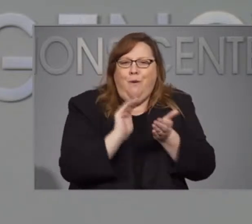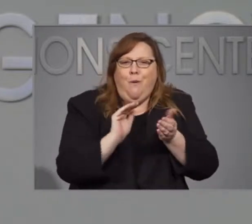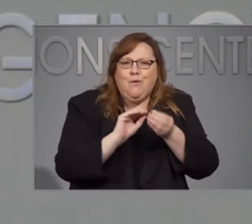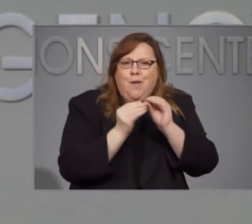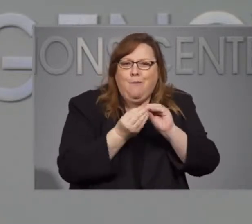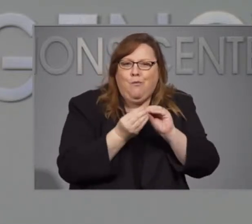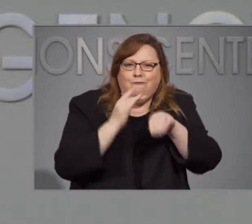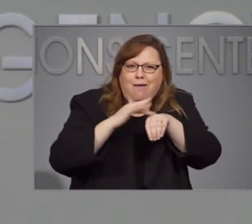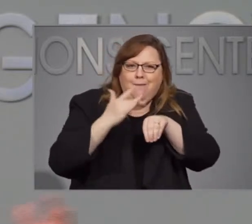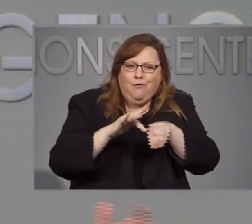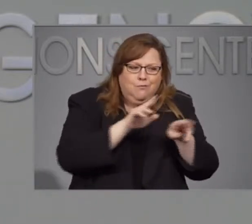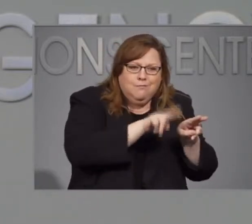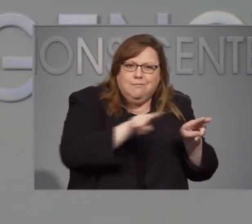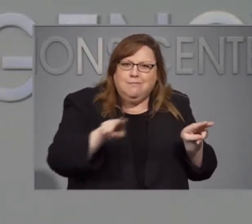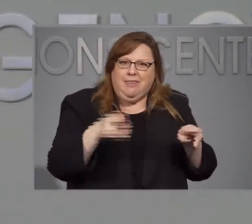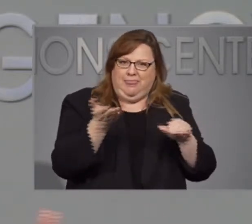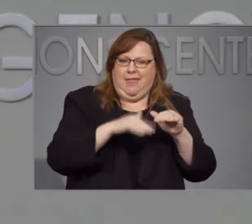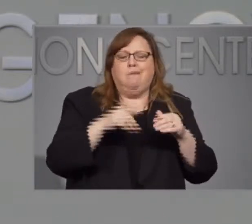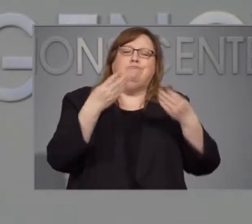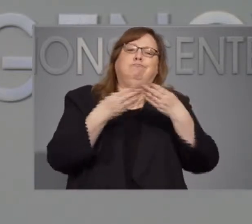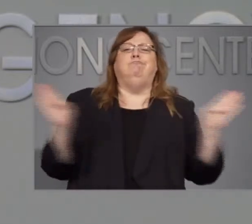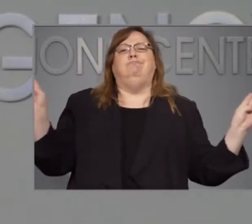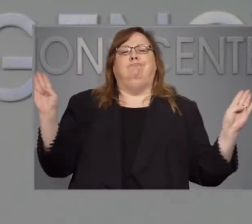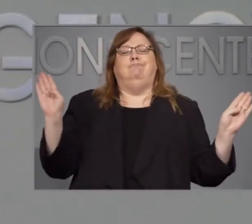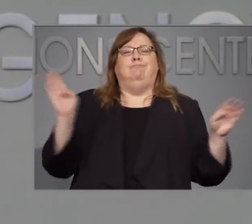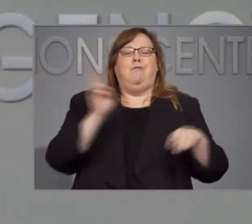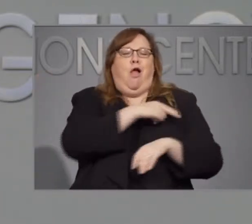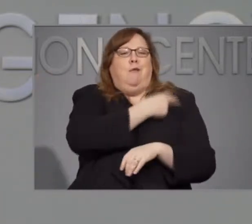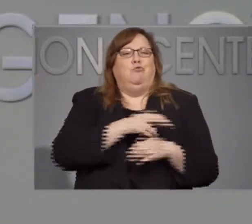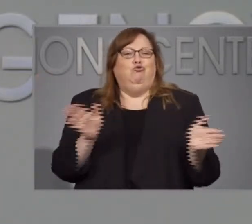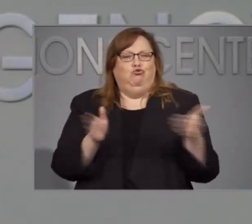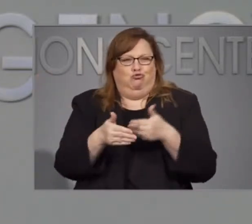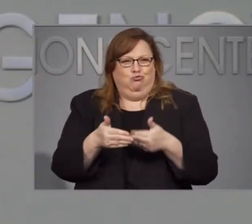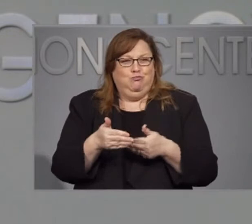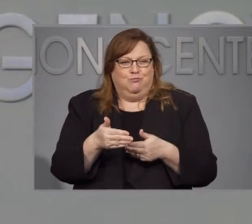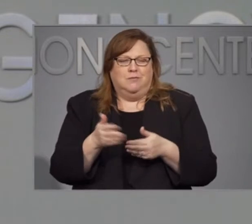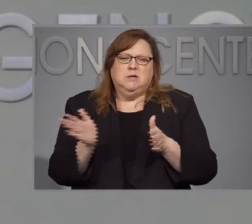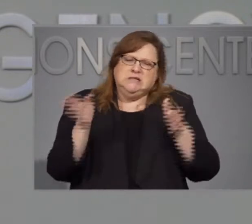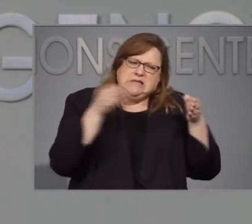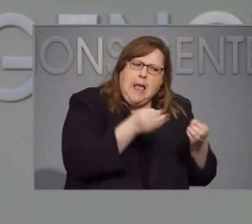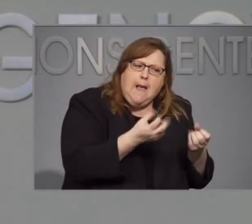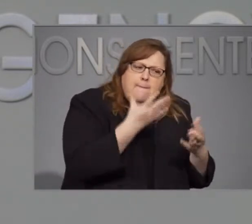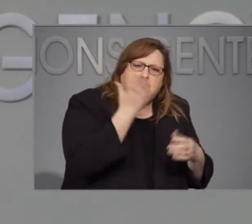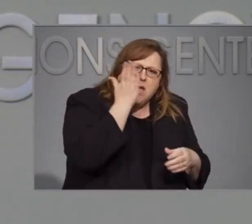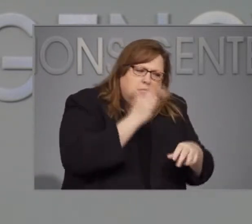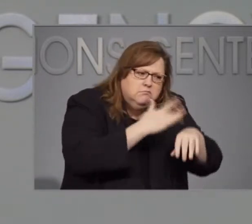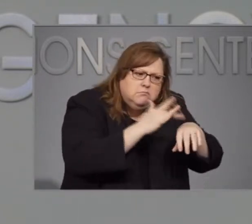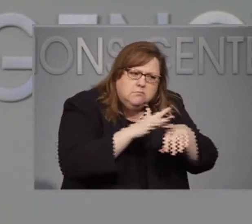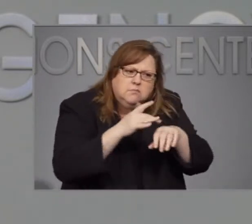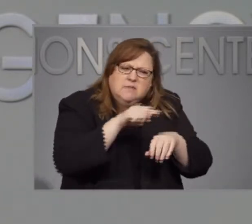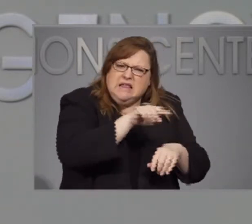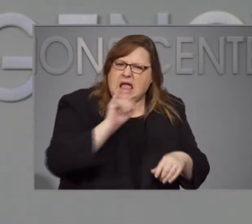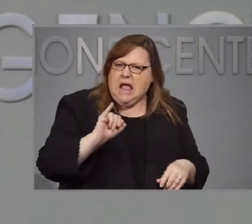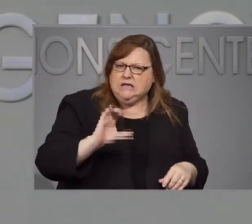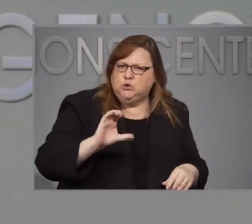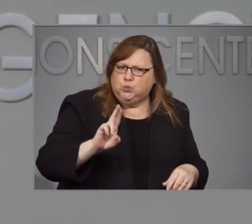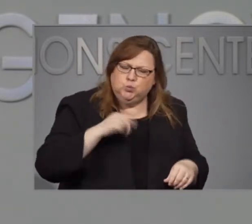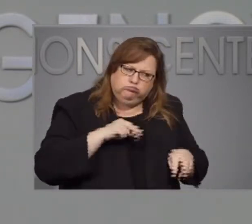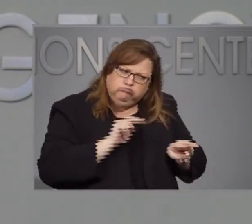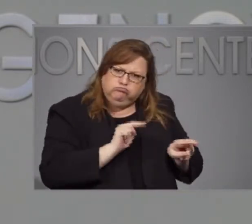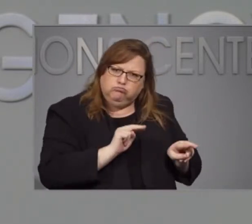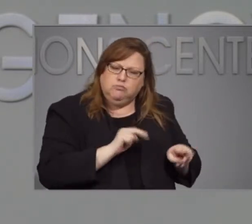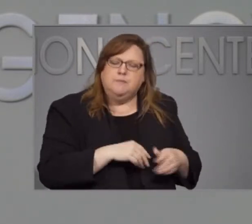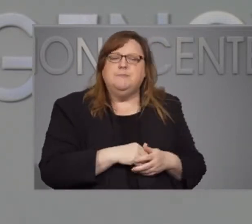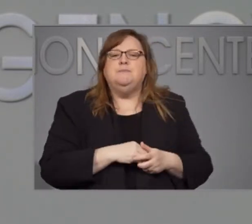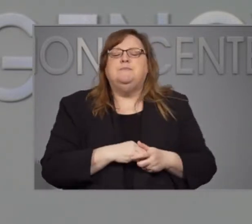number of ICU beds total than there are just other hospital beds, so we watch that closely. I'm in close contact with the leaders